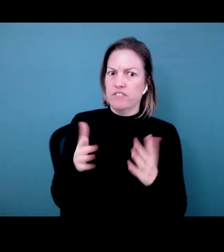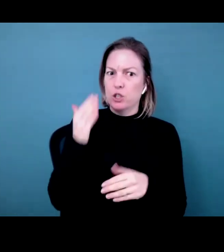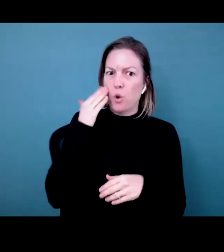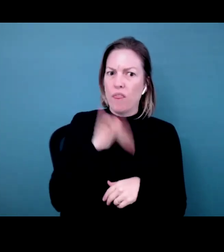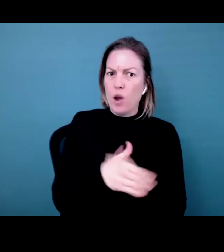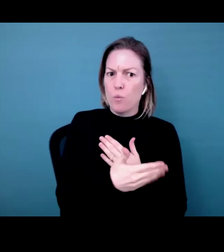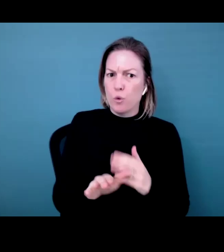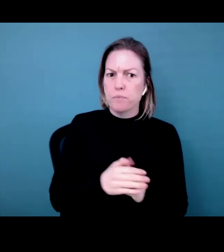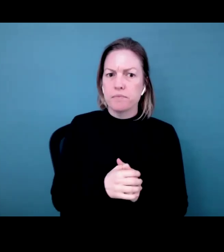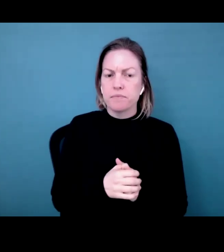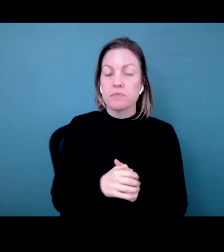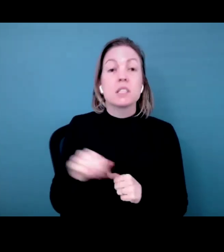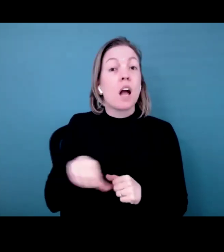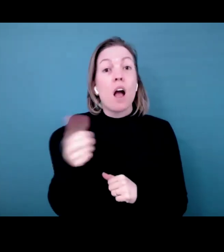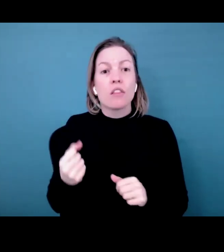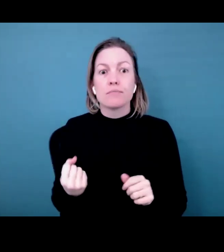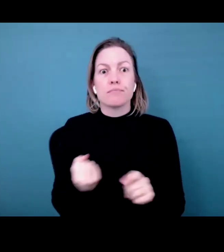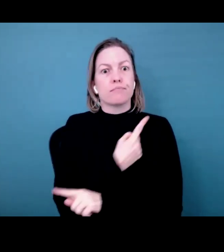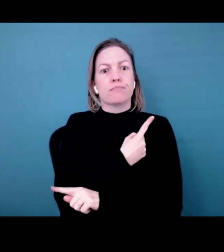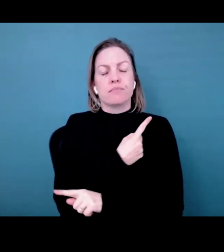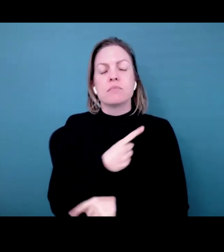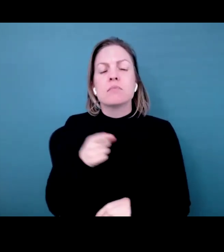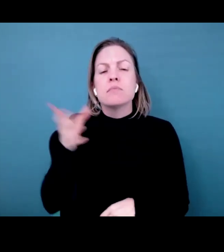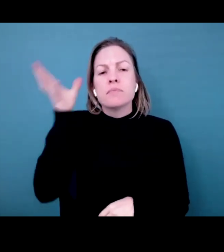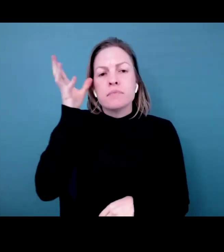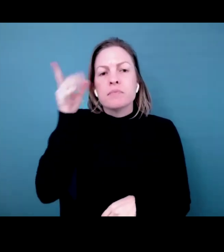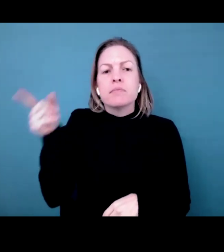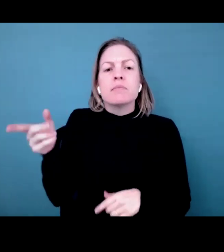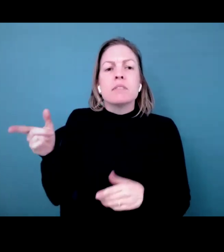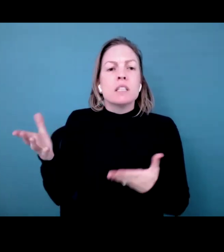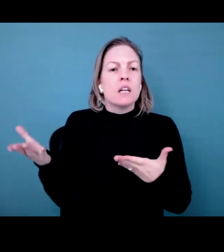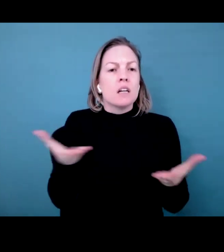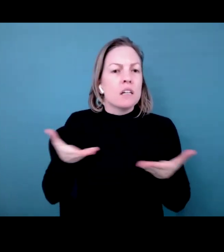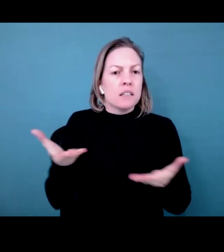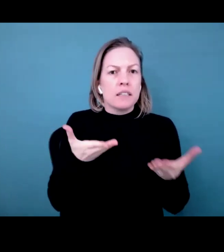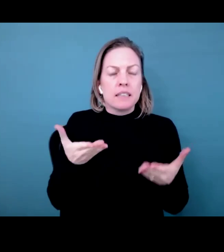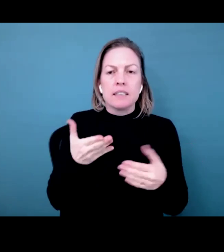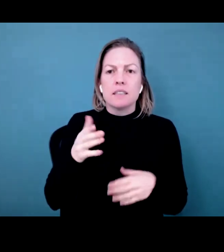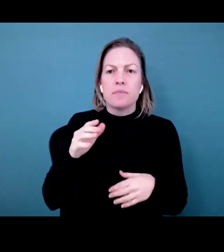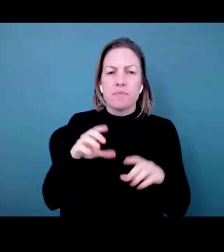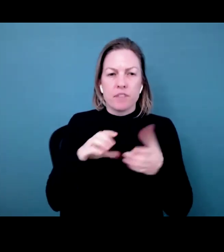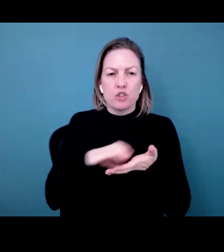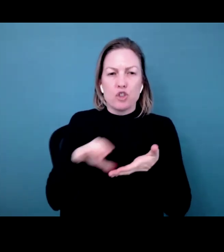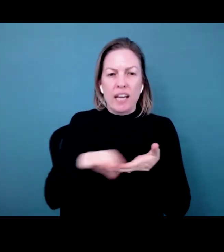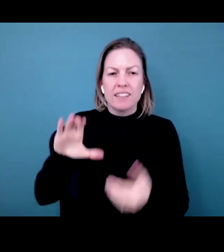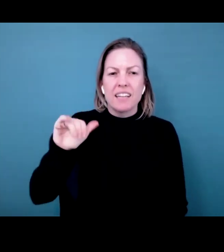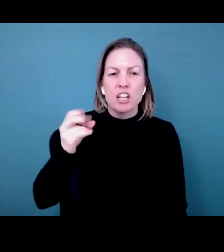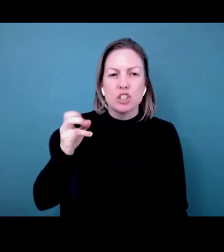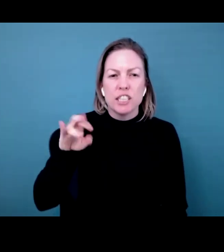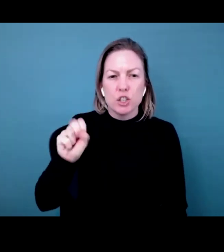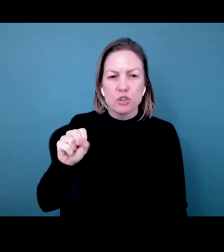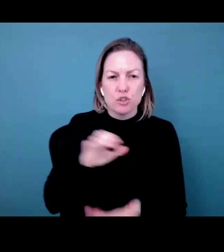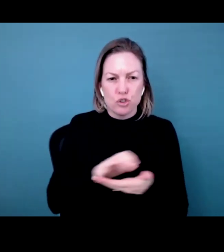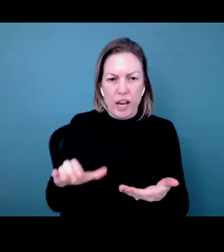very out of character for him. He was carrying around a cashier's check, a large sum of money. He had closed an